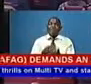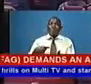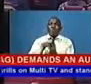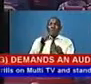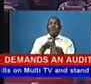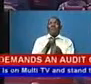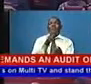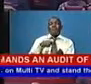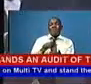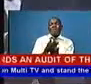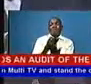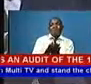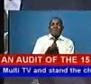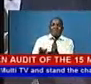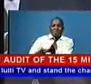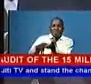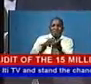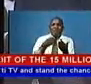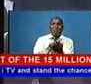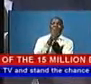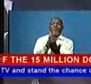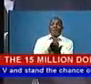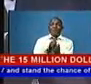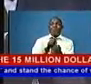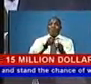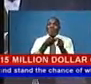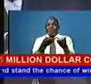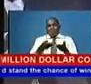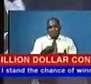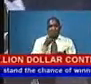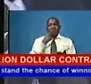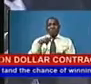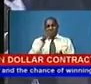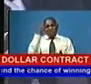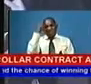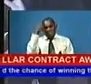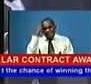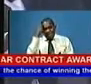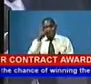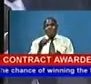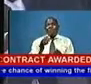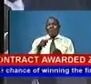go on with leading evidence of recategorization, has somehow been negated.